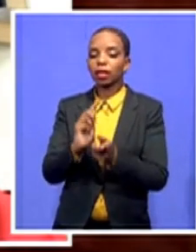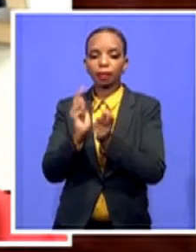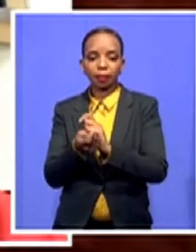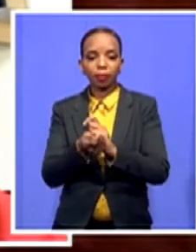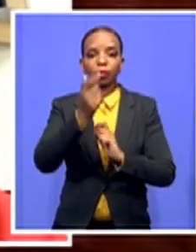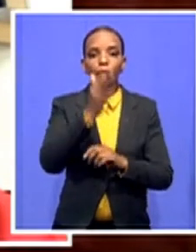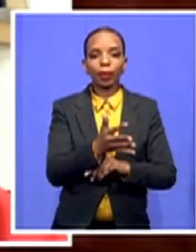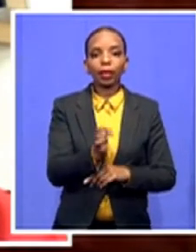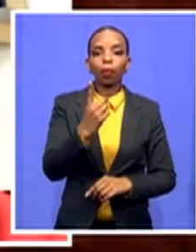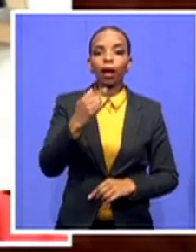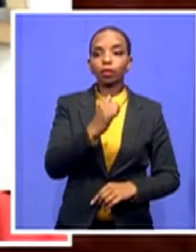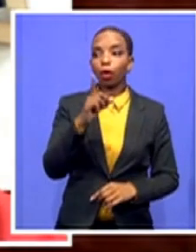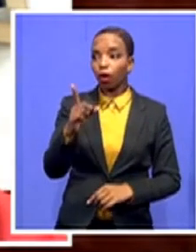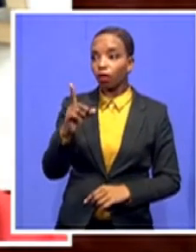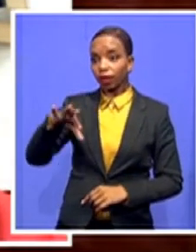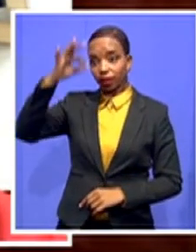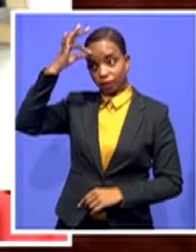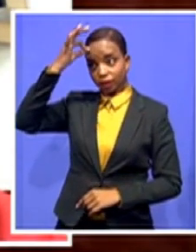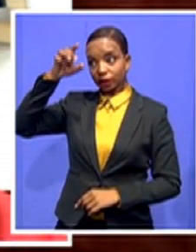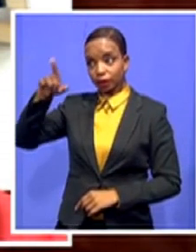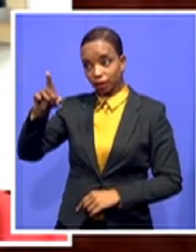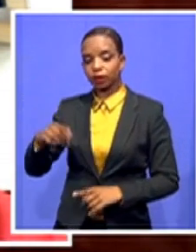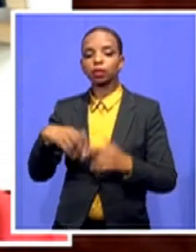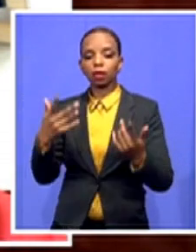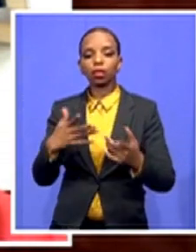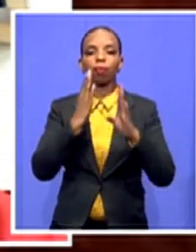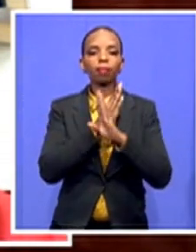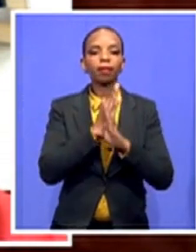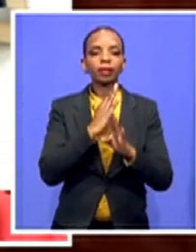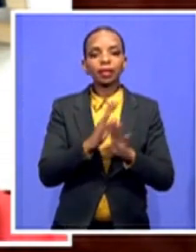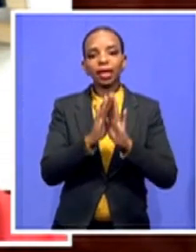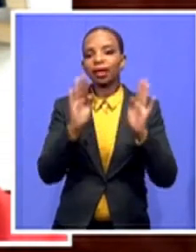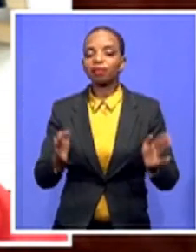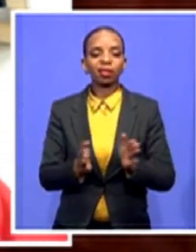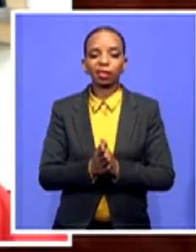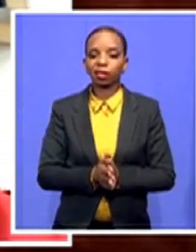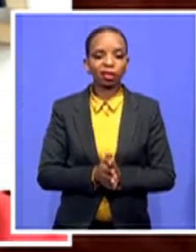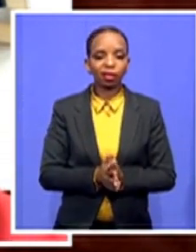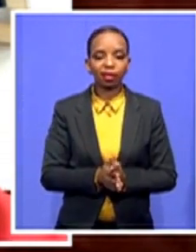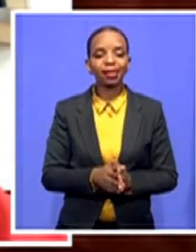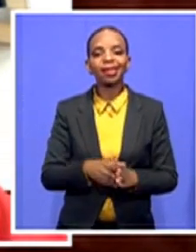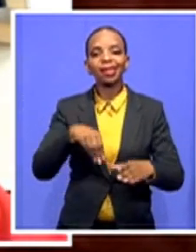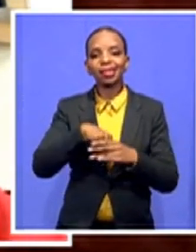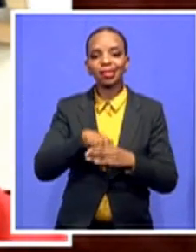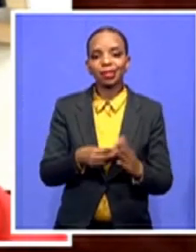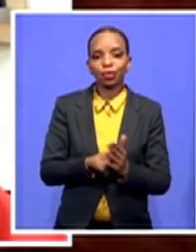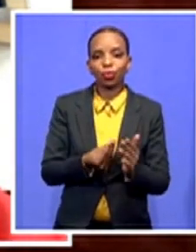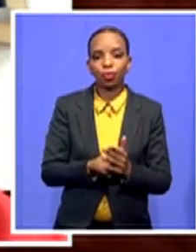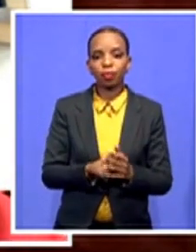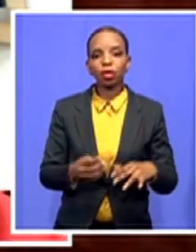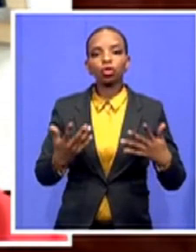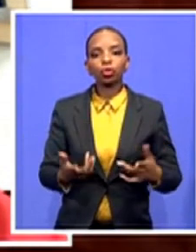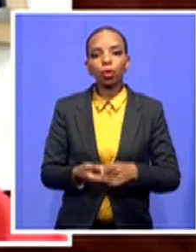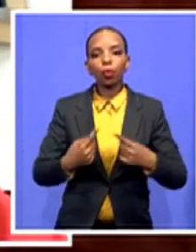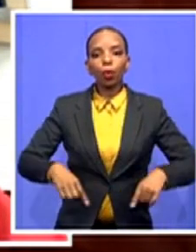privatization of everything in the economy. So we hope that the crisis at